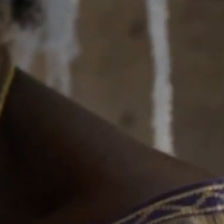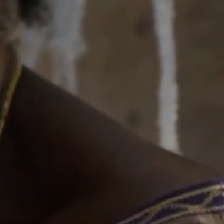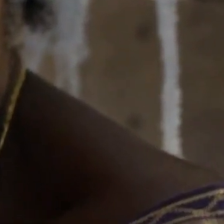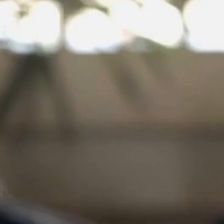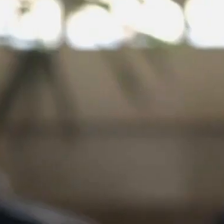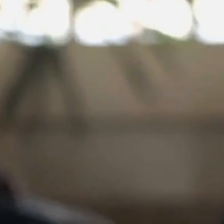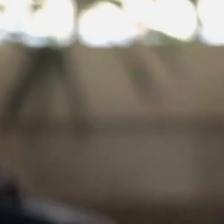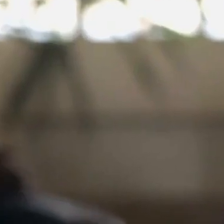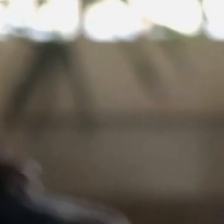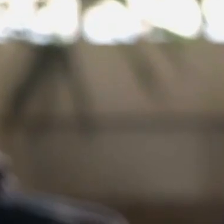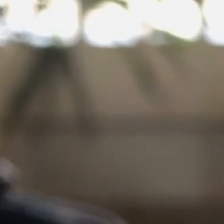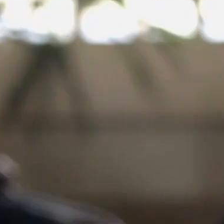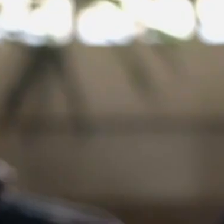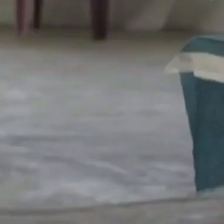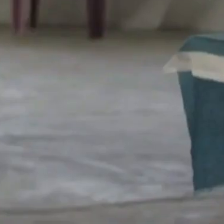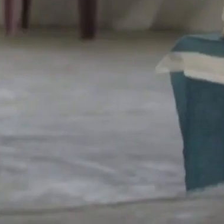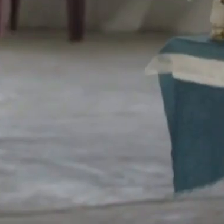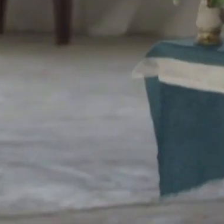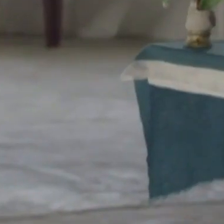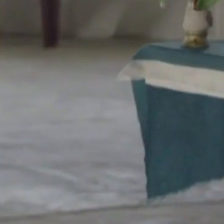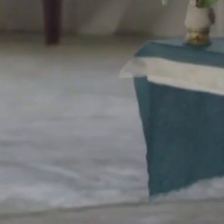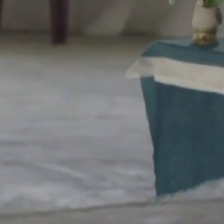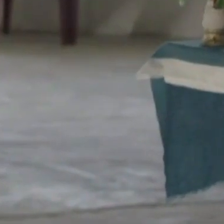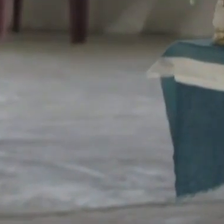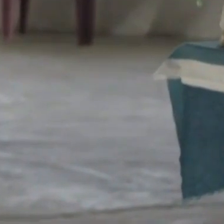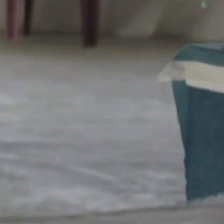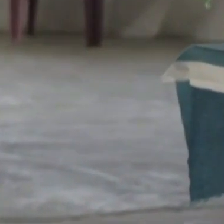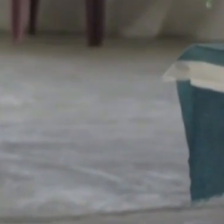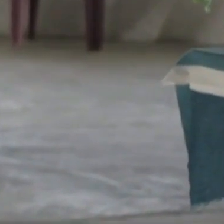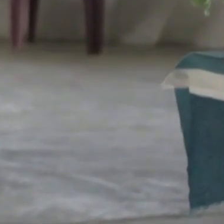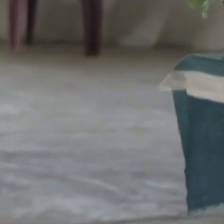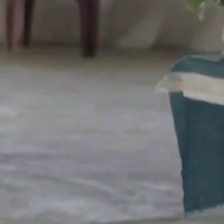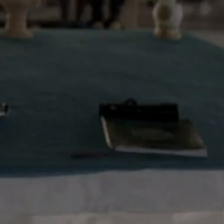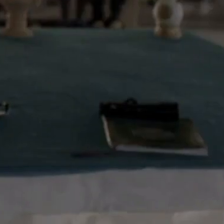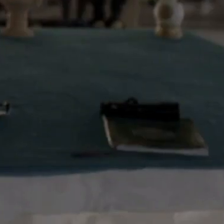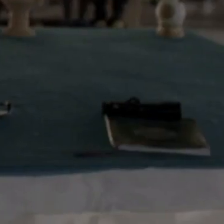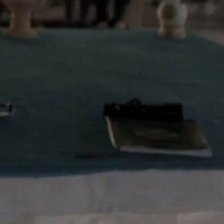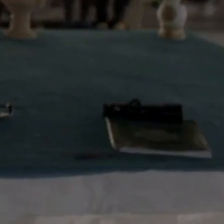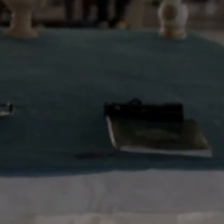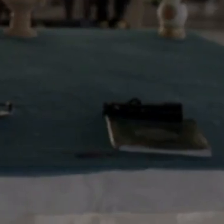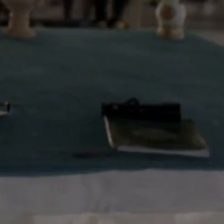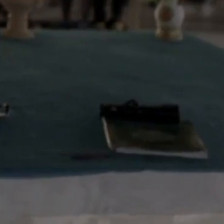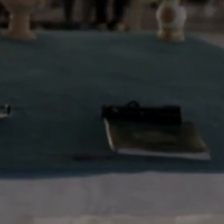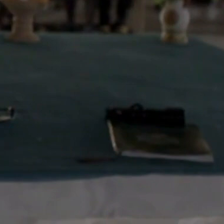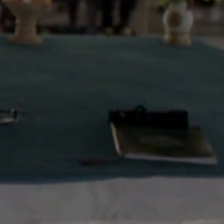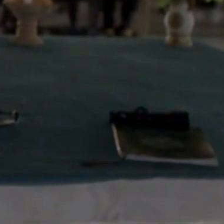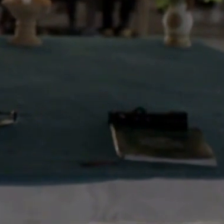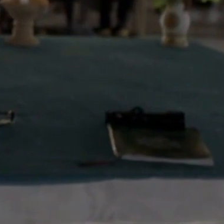no He said, every sinner is entitled to my mercy. All you man you me.